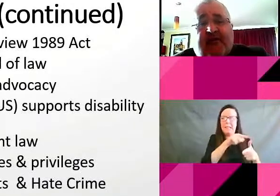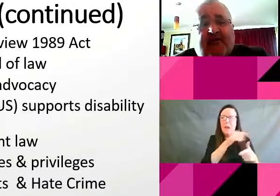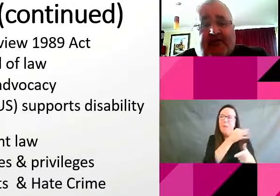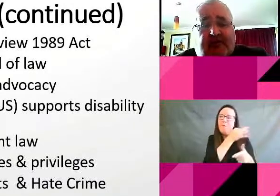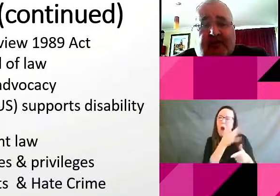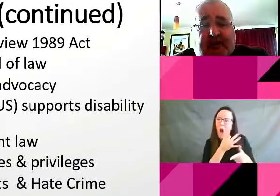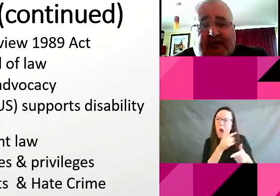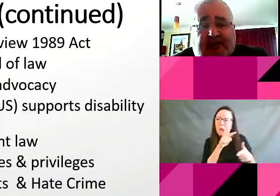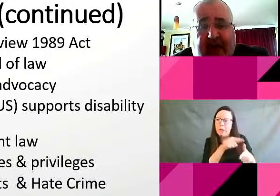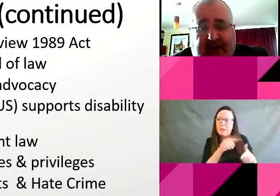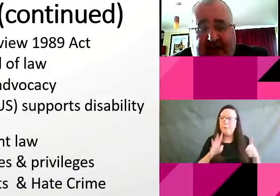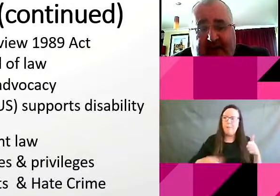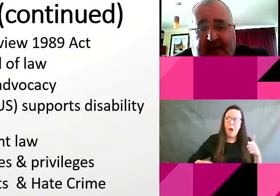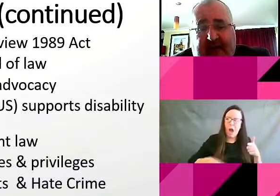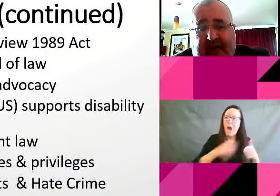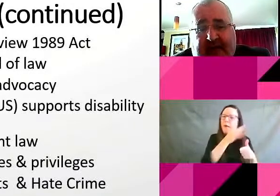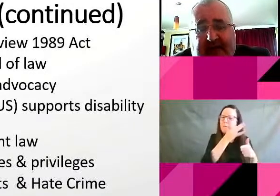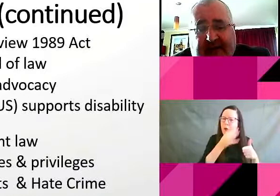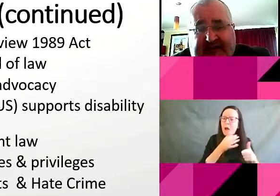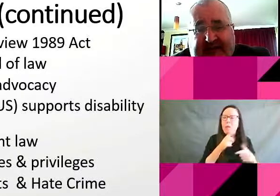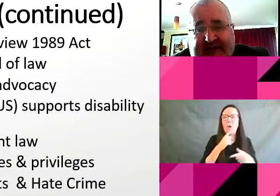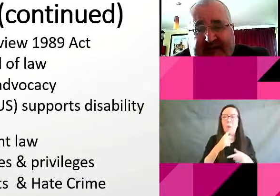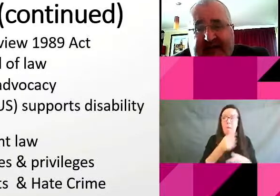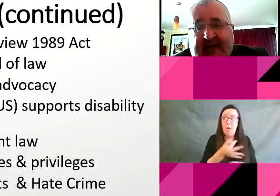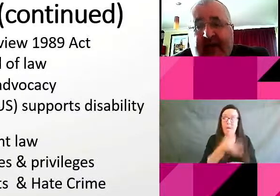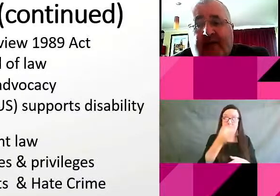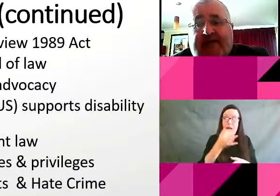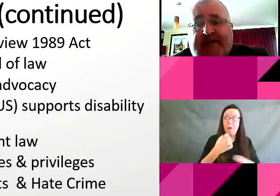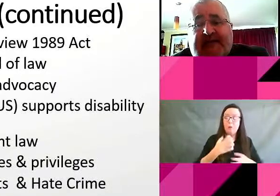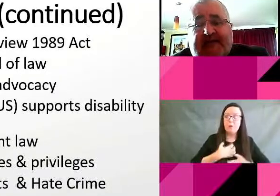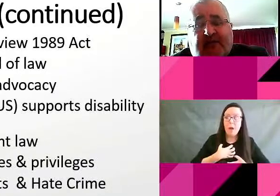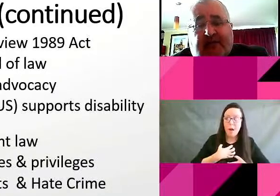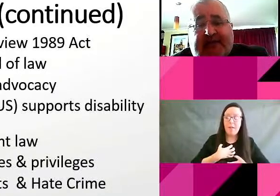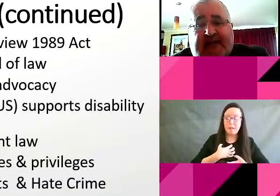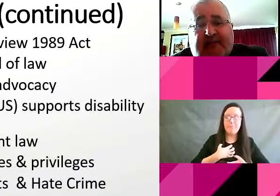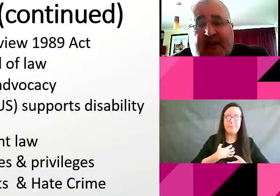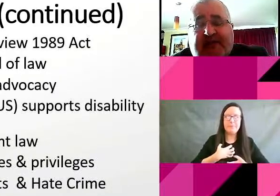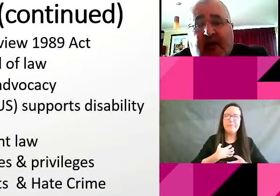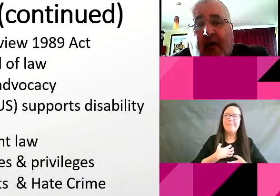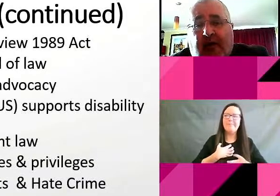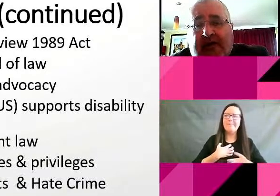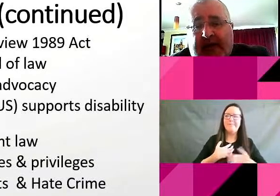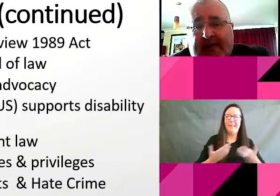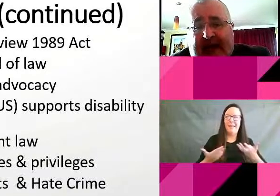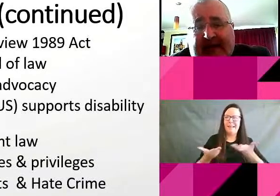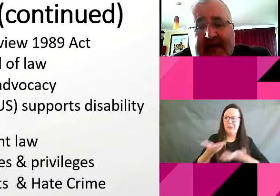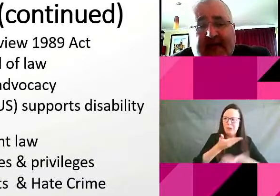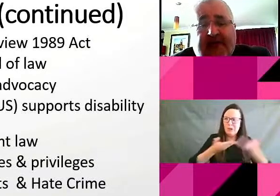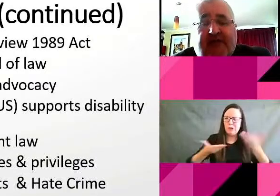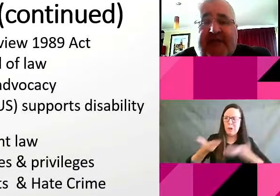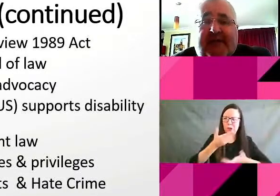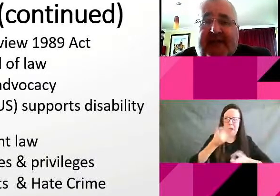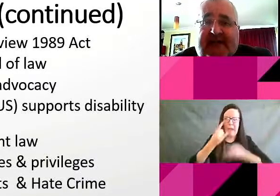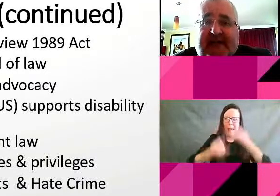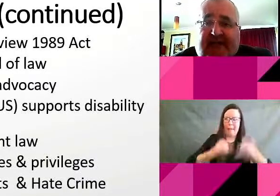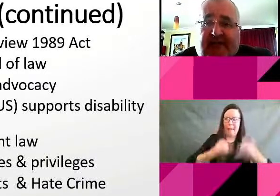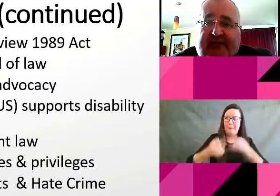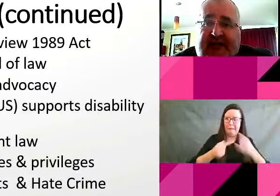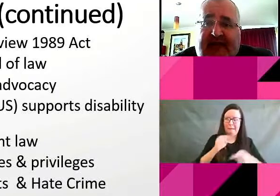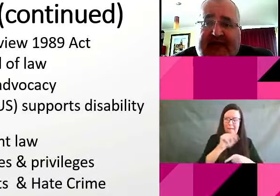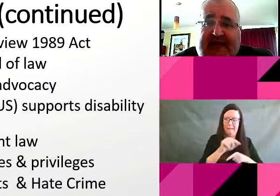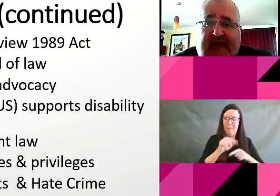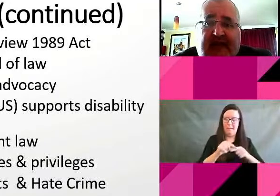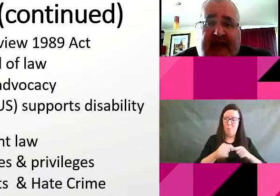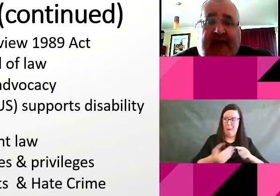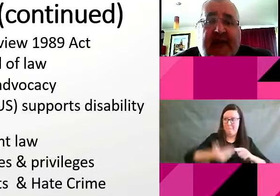found, to their shock in the first instance, was a discourse that went all the way back to some of the discourse